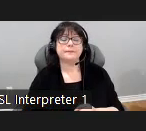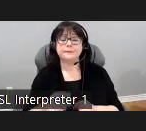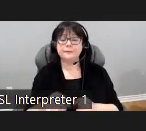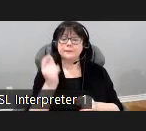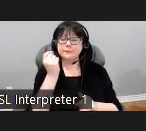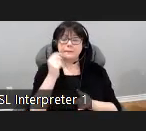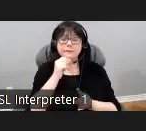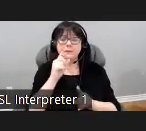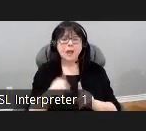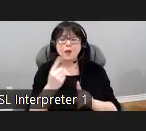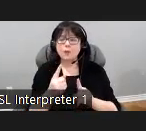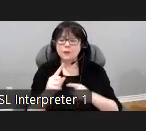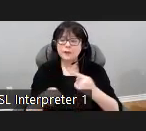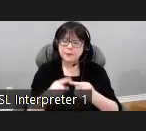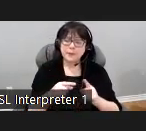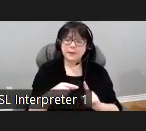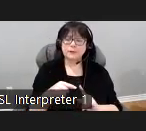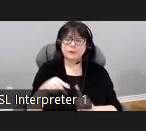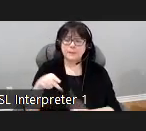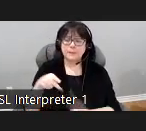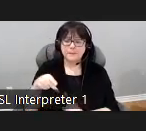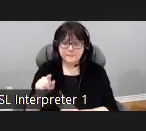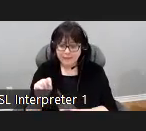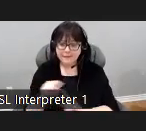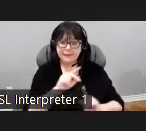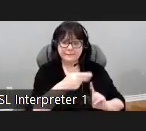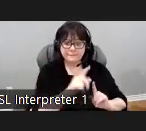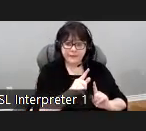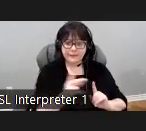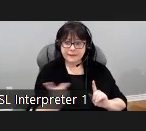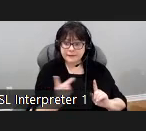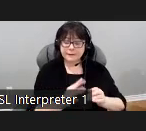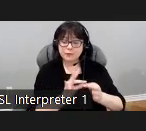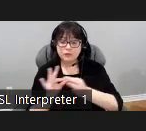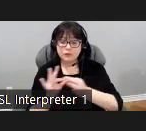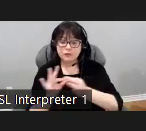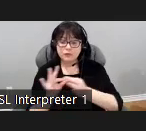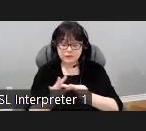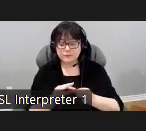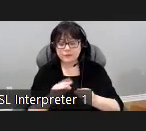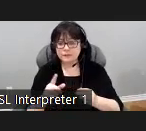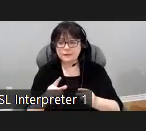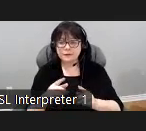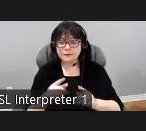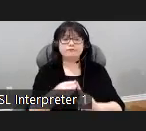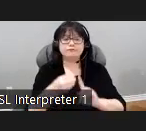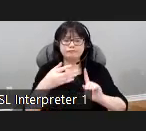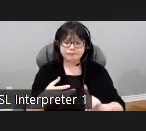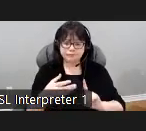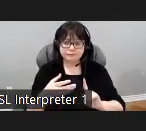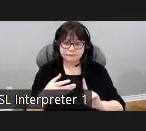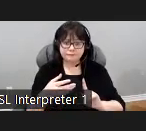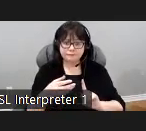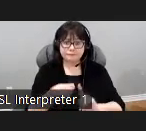the relationships around them, the community around them, and the society. All of these